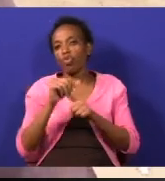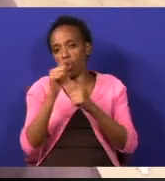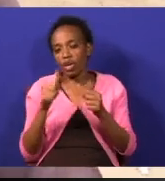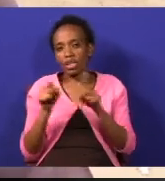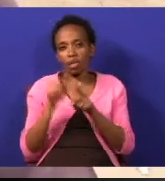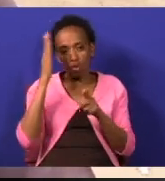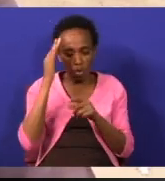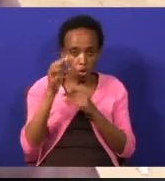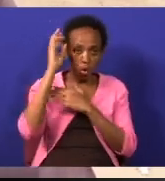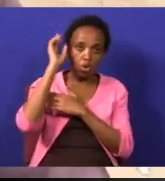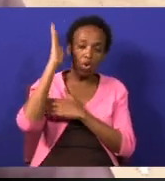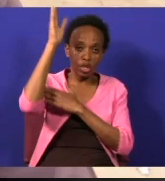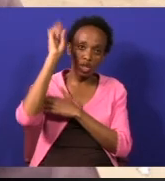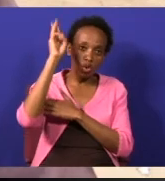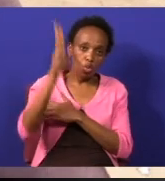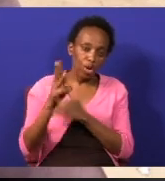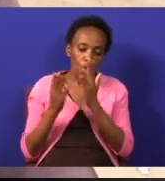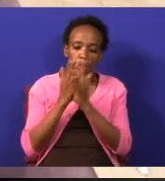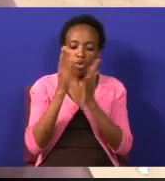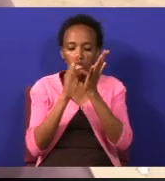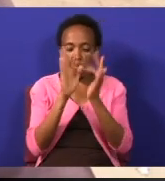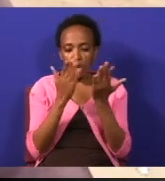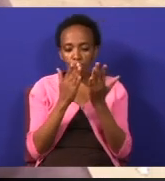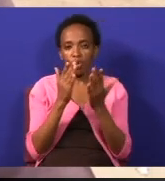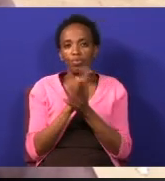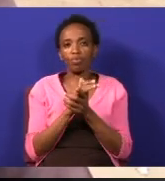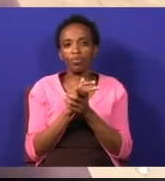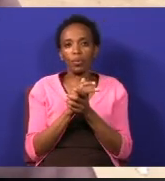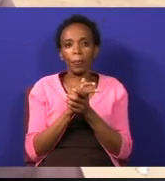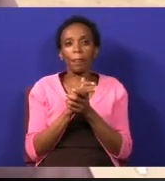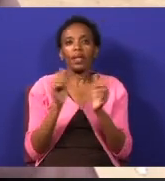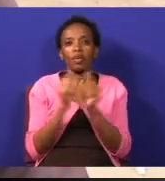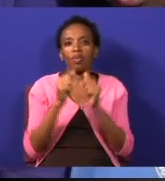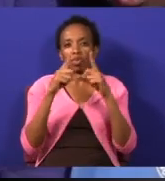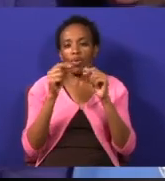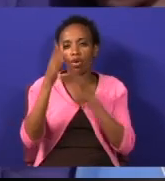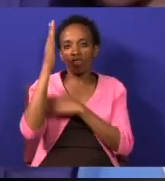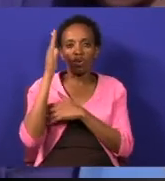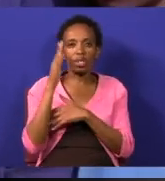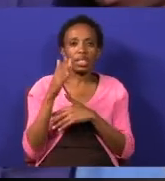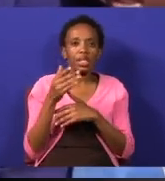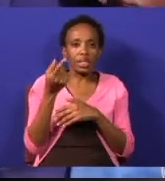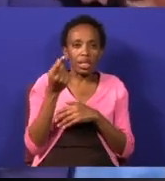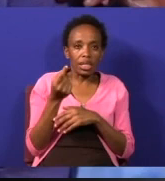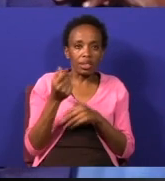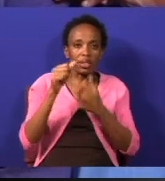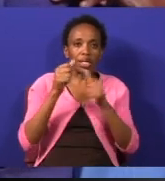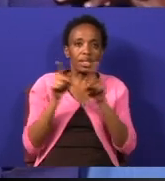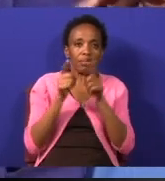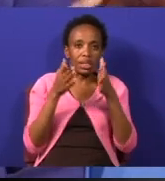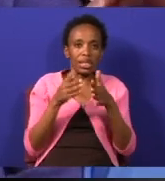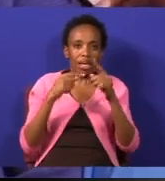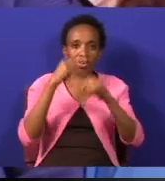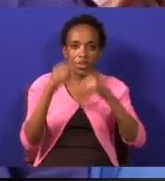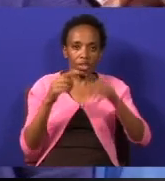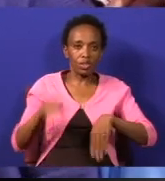them, simply through Bible, interacting with the Bible and the word of God. It is the little acts like these ones that have continued